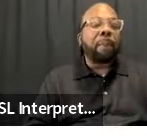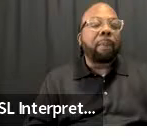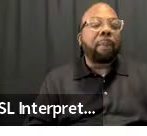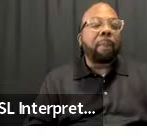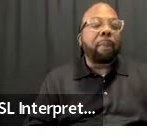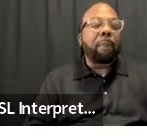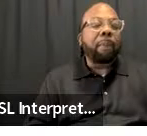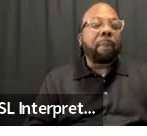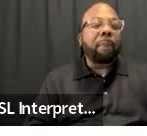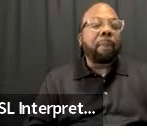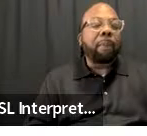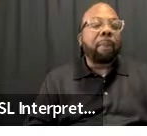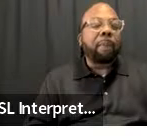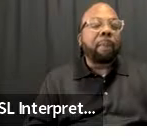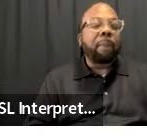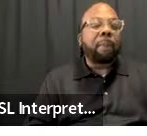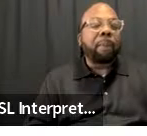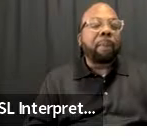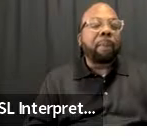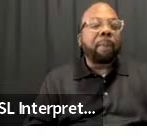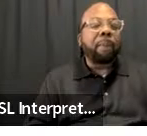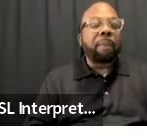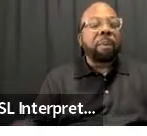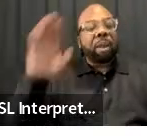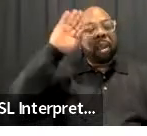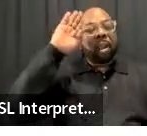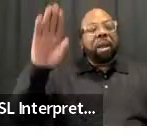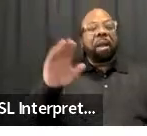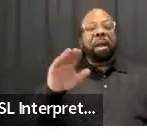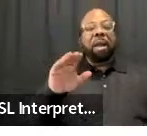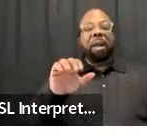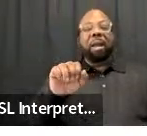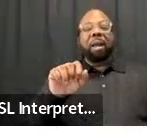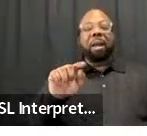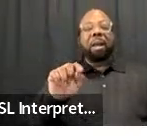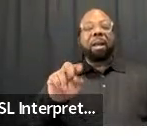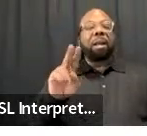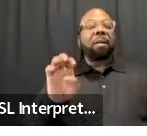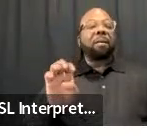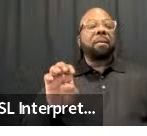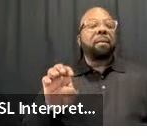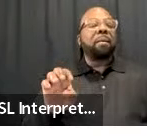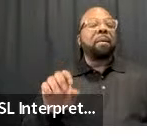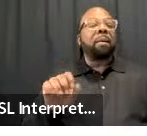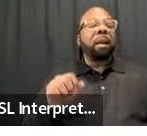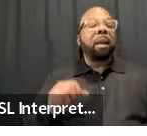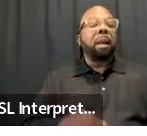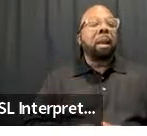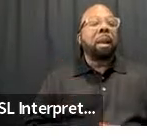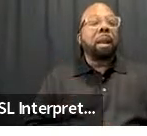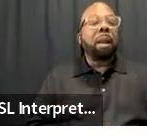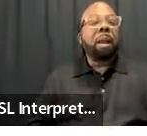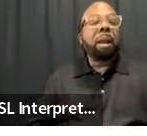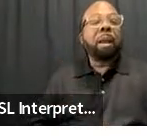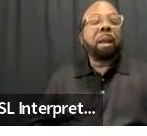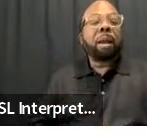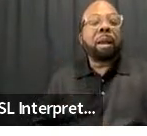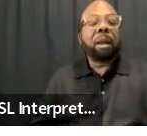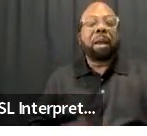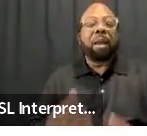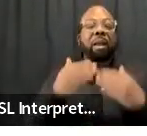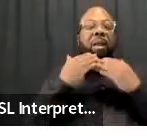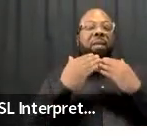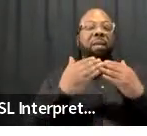Hi, oops. Hi, Steve. Can you hear me? Yeah, okay, there was a bit of a glitch there. Yeah, thank you, and thank you very much for